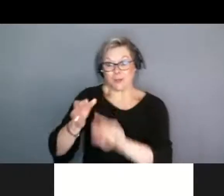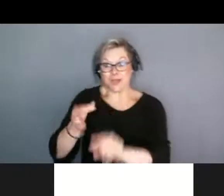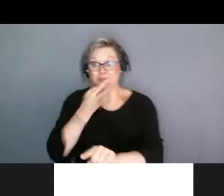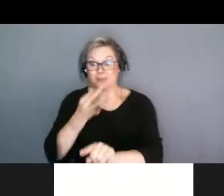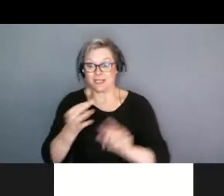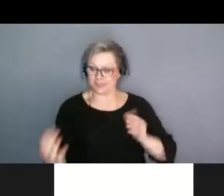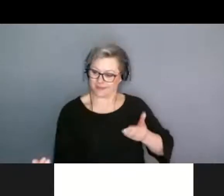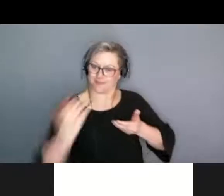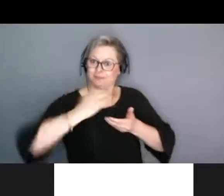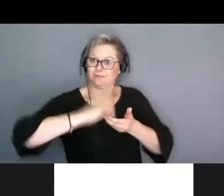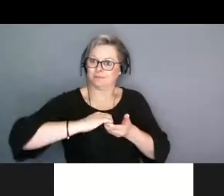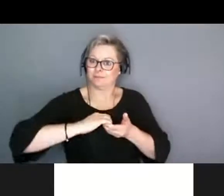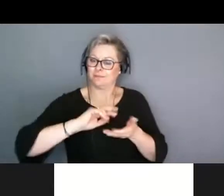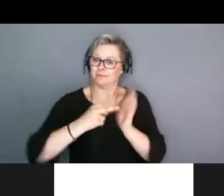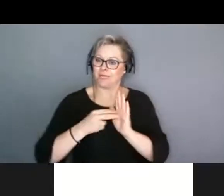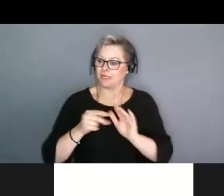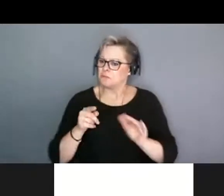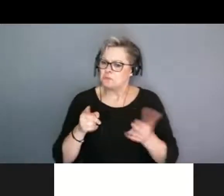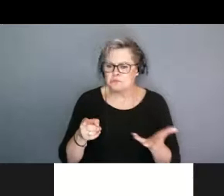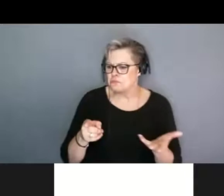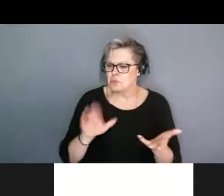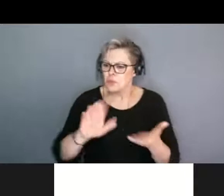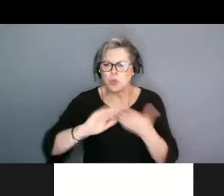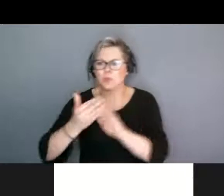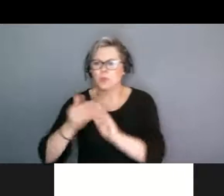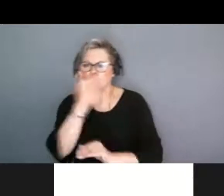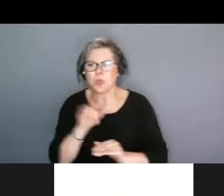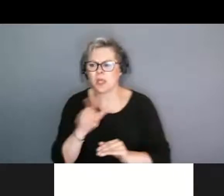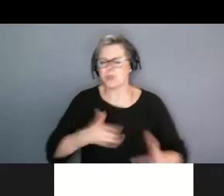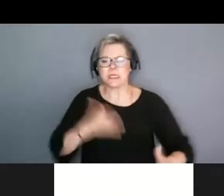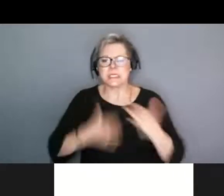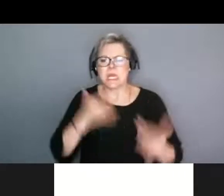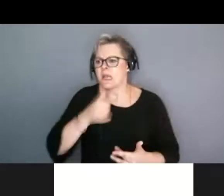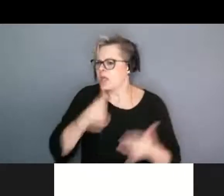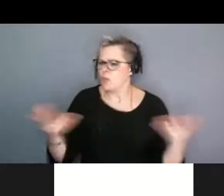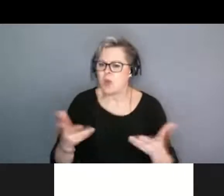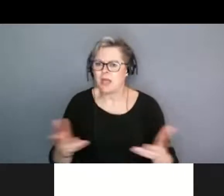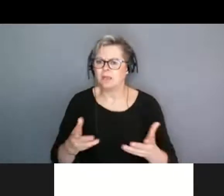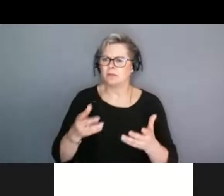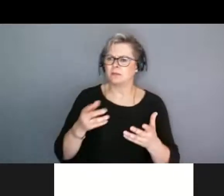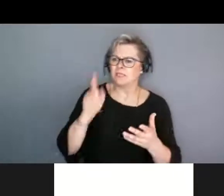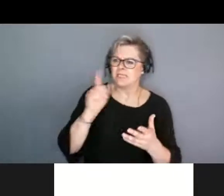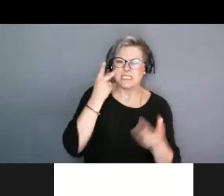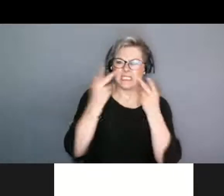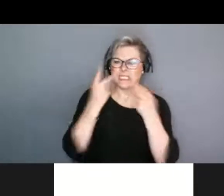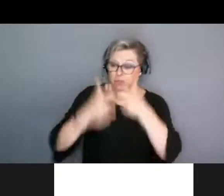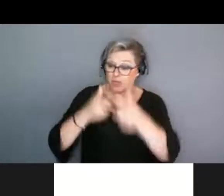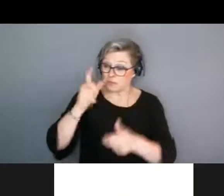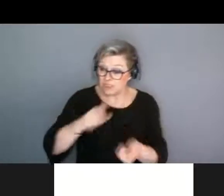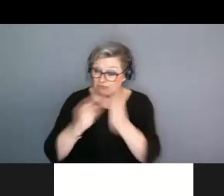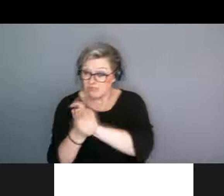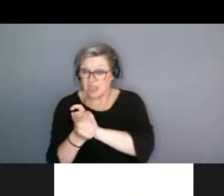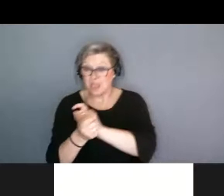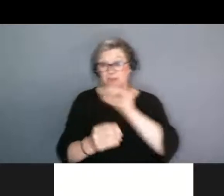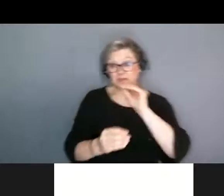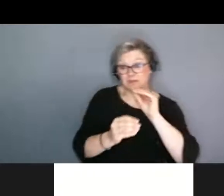to be a member in this community, what's bugging us, what are we excited about, what do we need to change. And so that combination of what